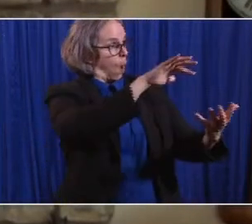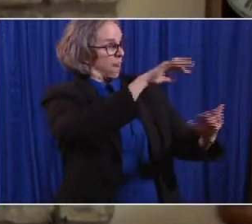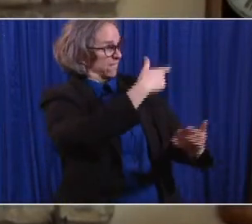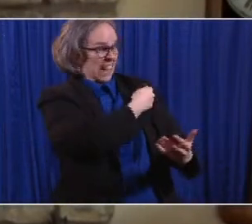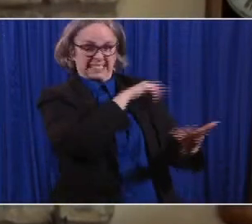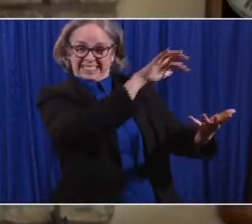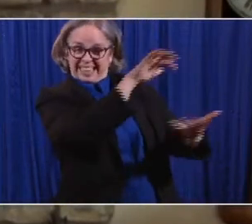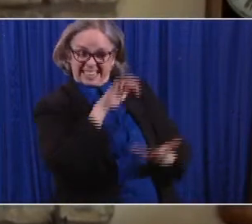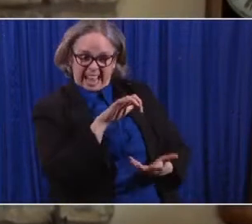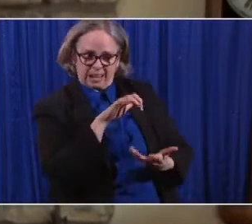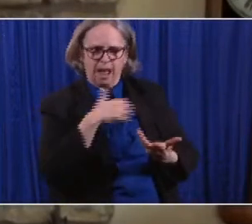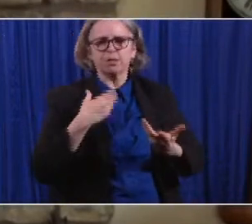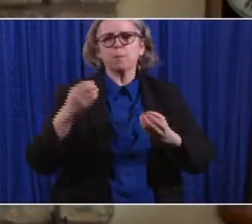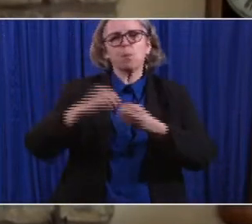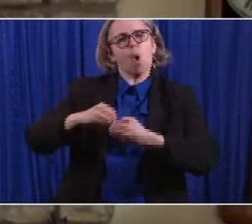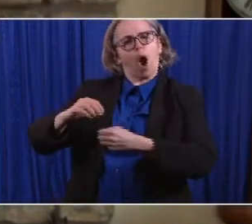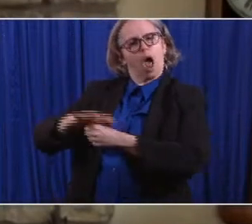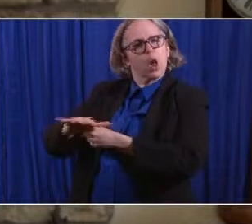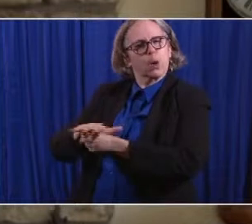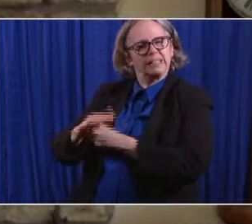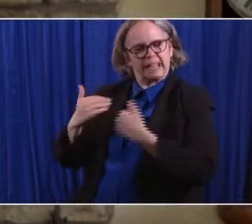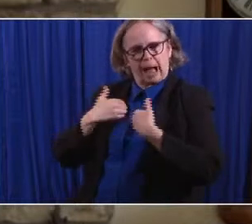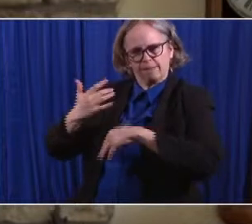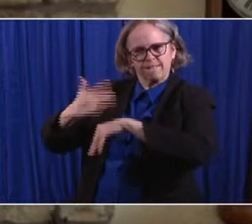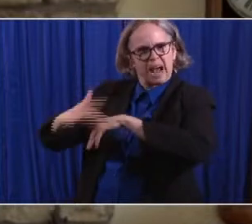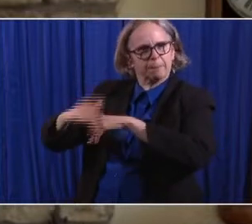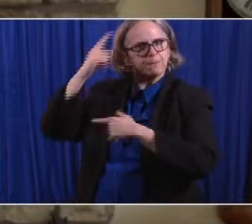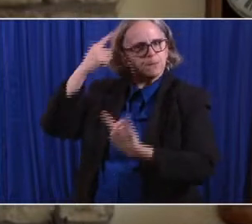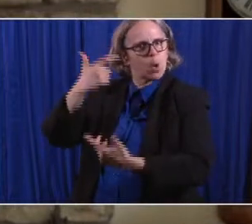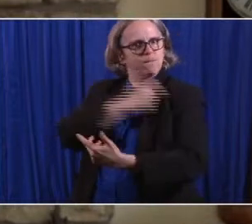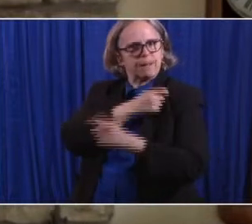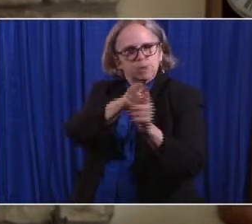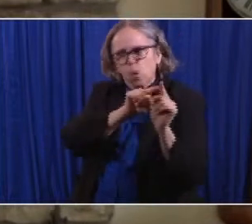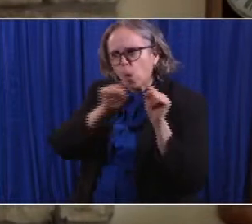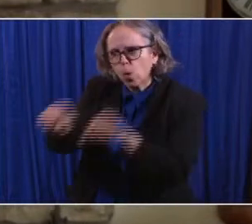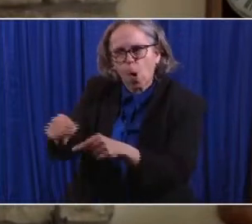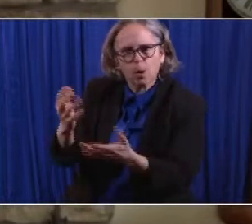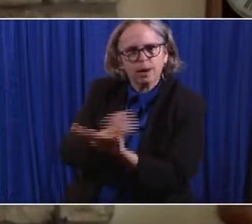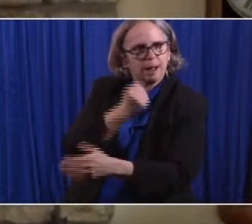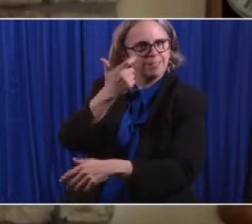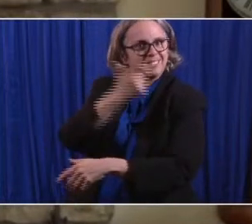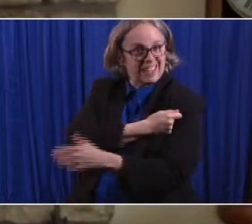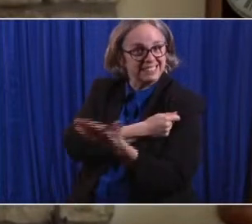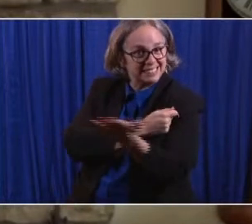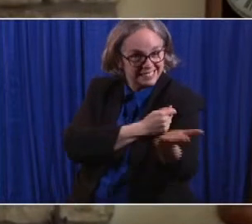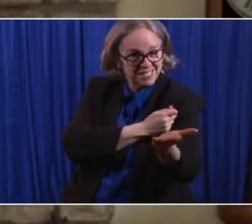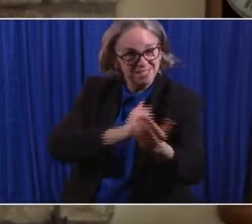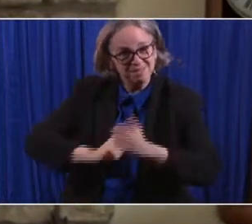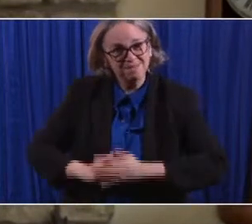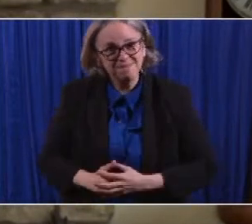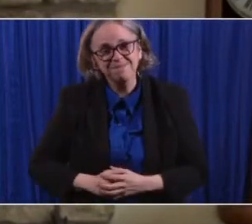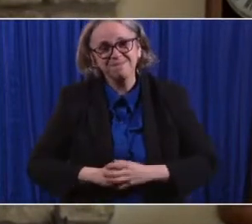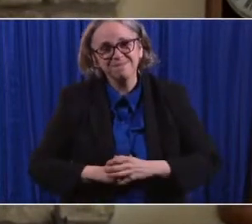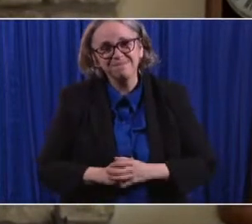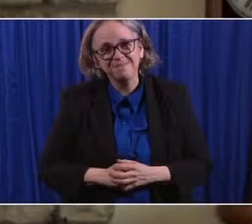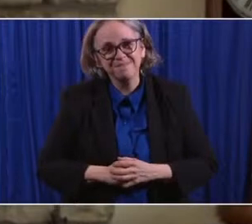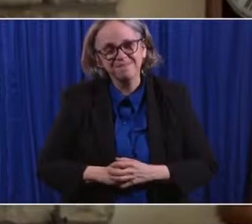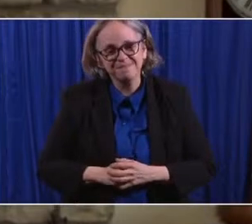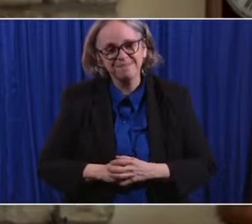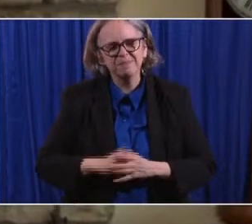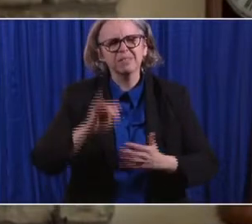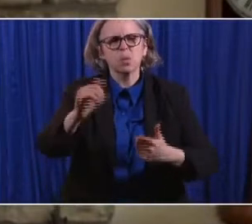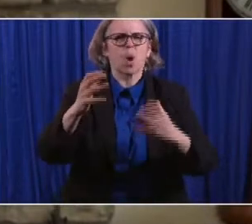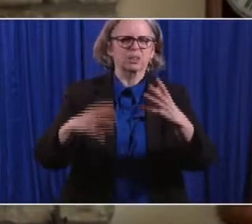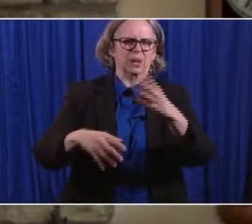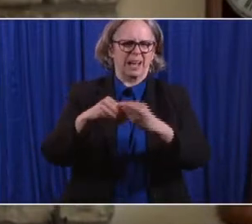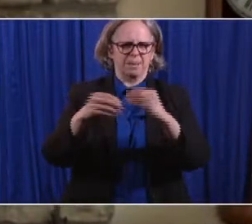locations. I want to take a moment to talk about this map. When we first started